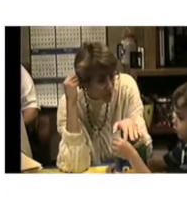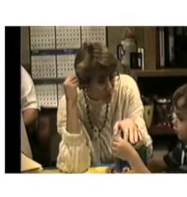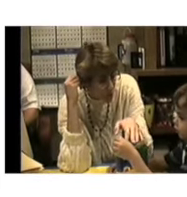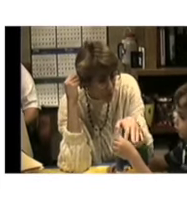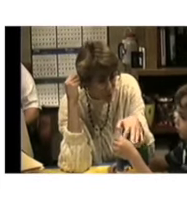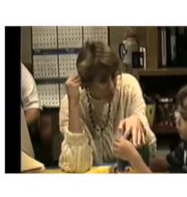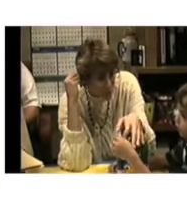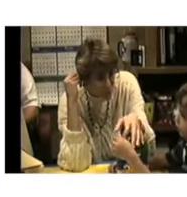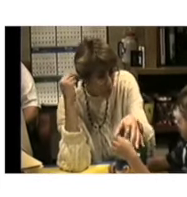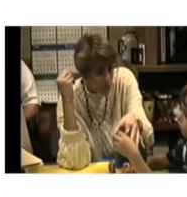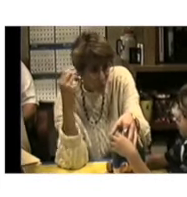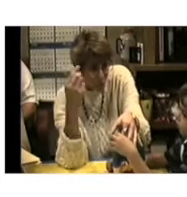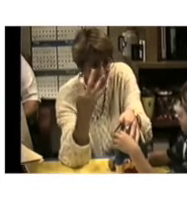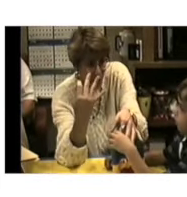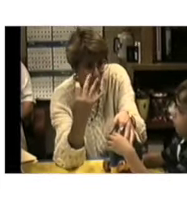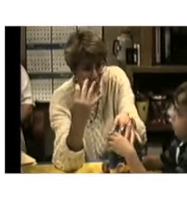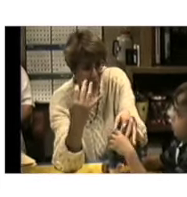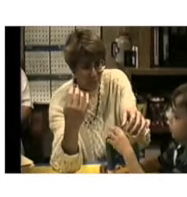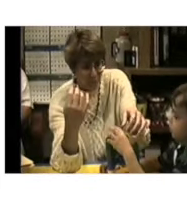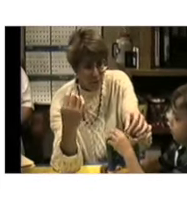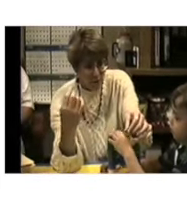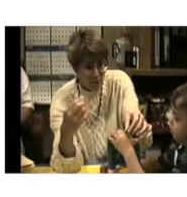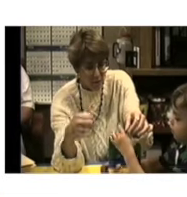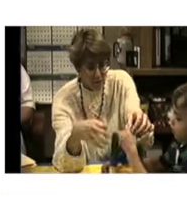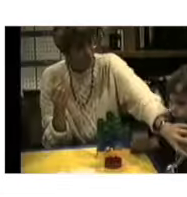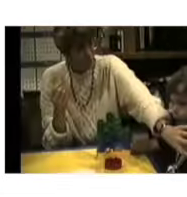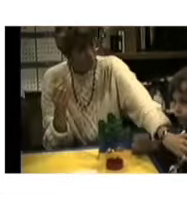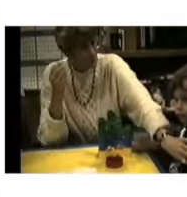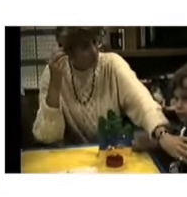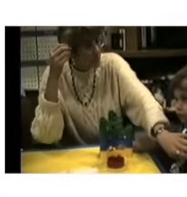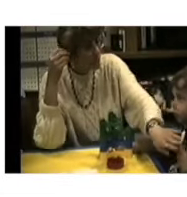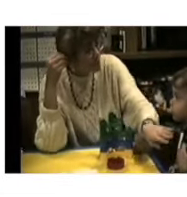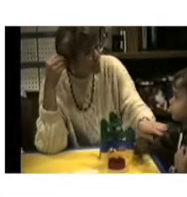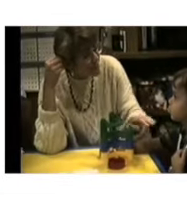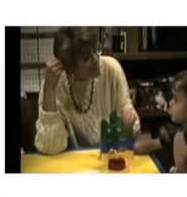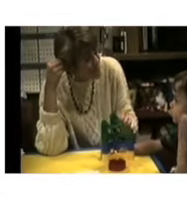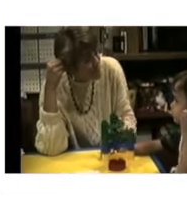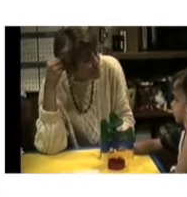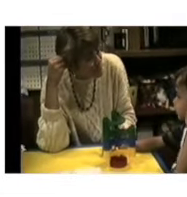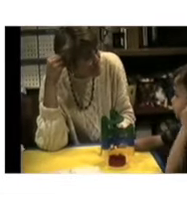No. Wait. Take it out. Wait. It says it's recording.